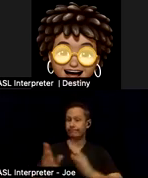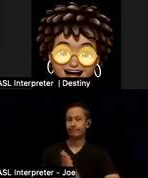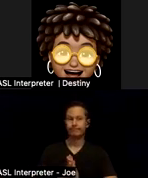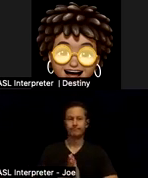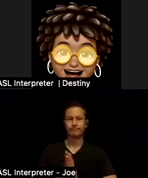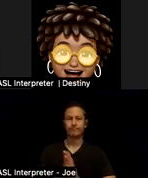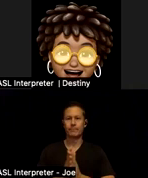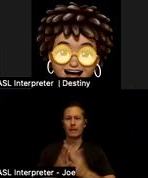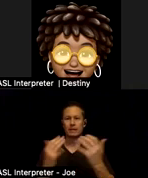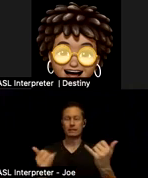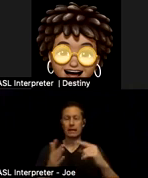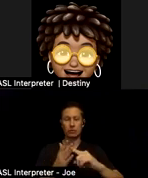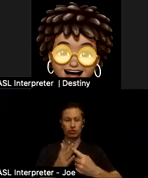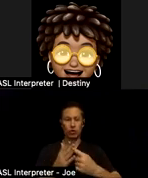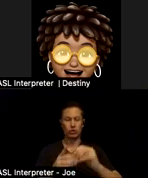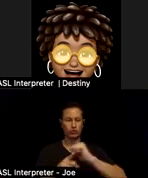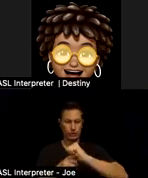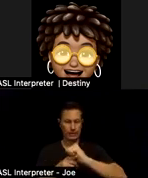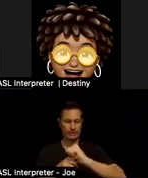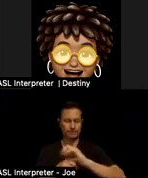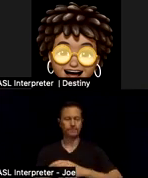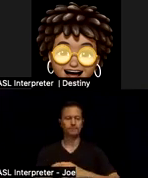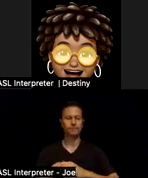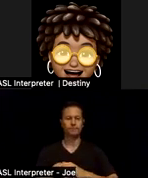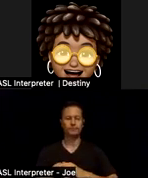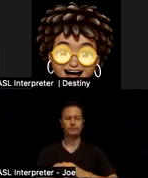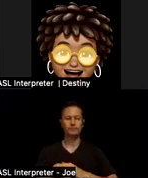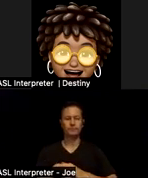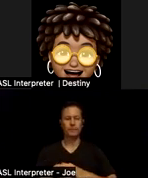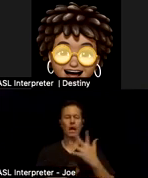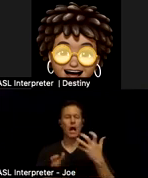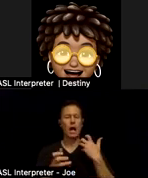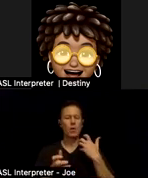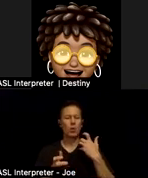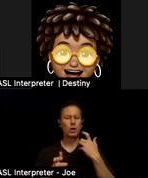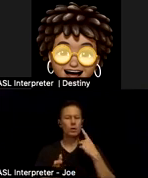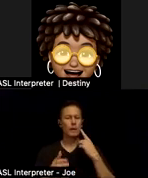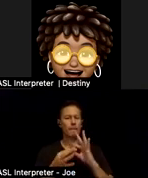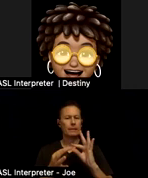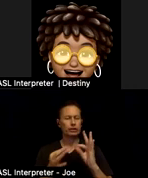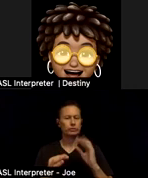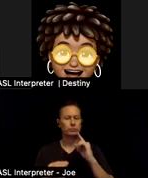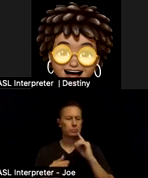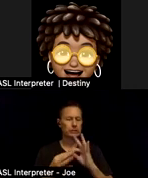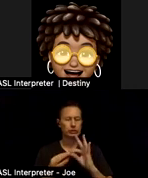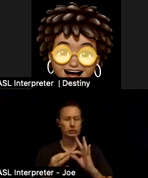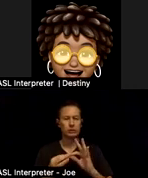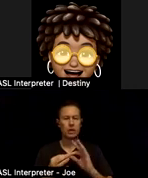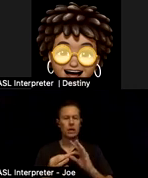So it's time to get into training. One thing I wanted to make mention regarding a hazard hunt